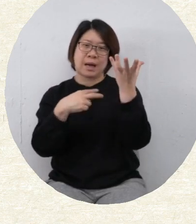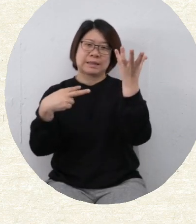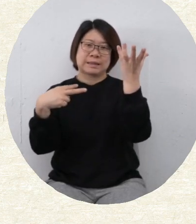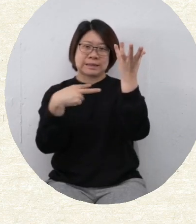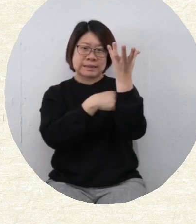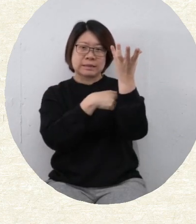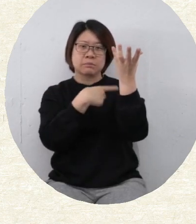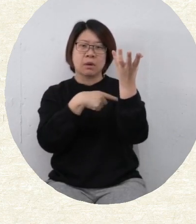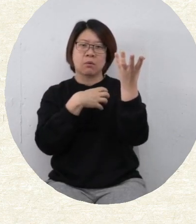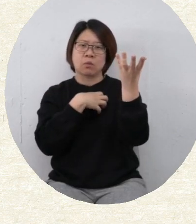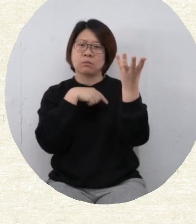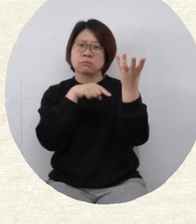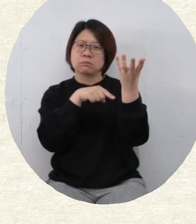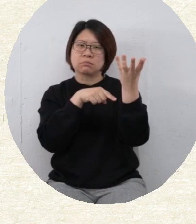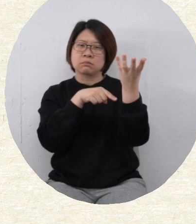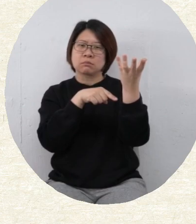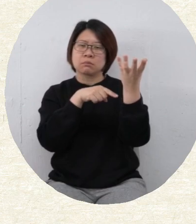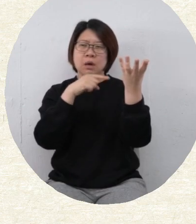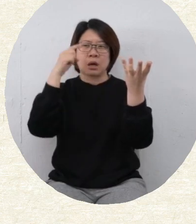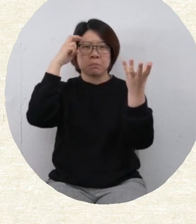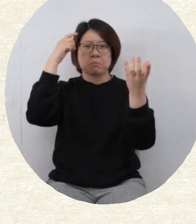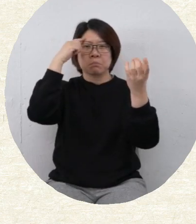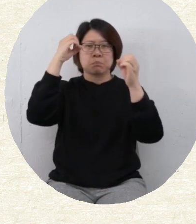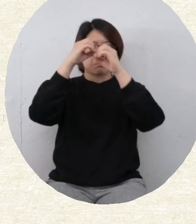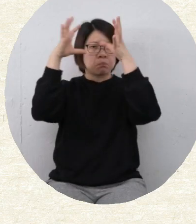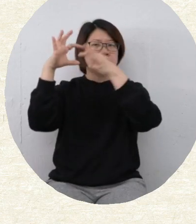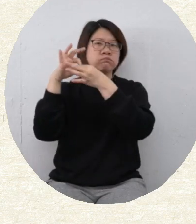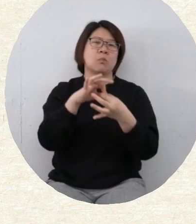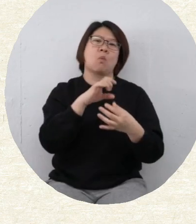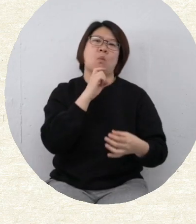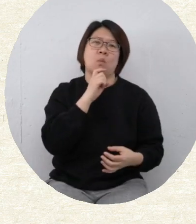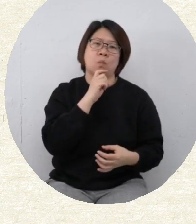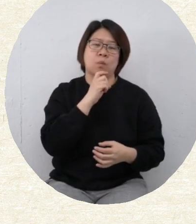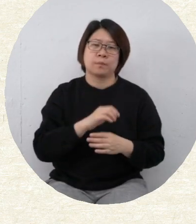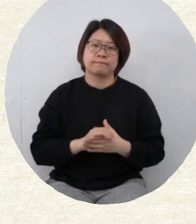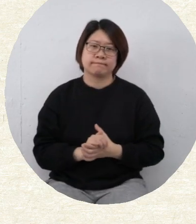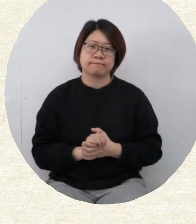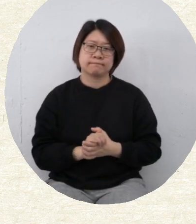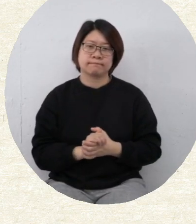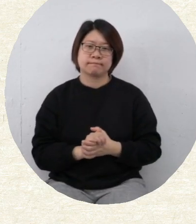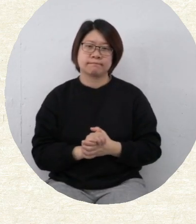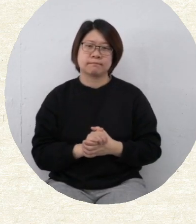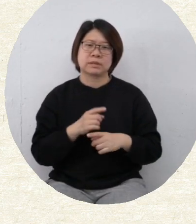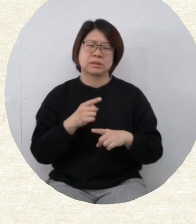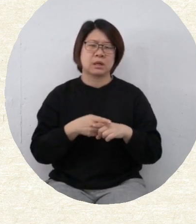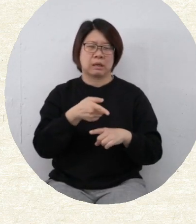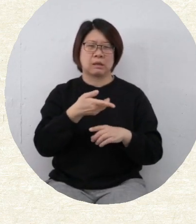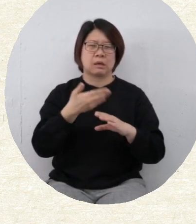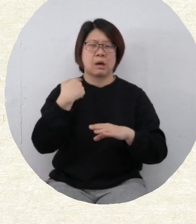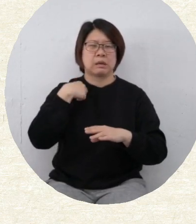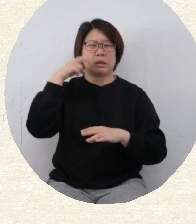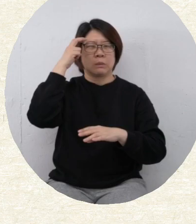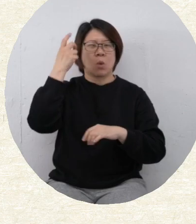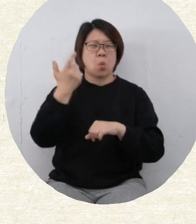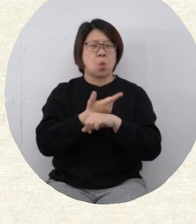was really interesting to me because I'm interested in subject matter when they have this